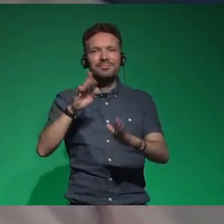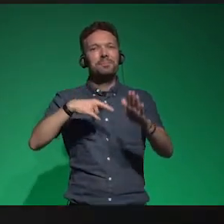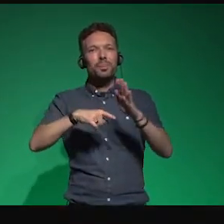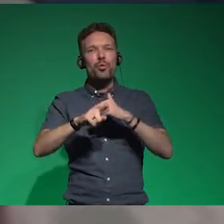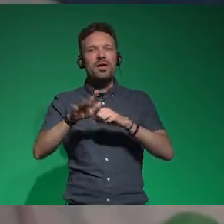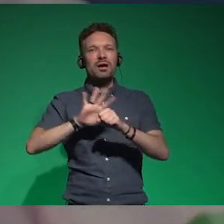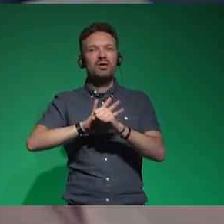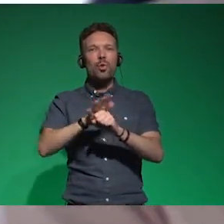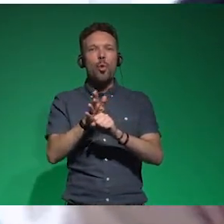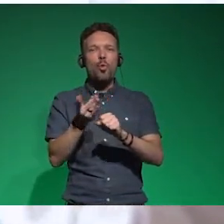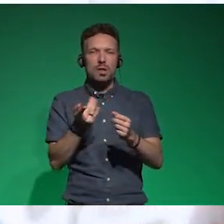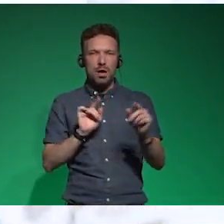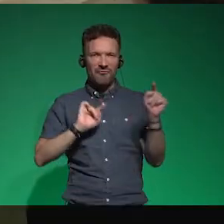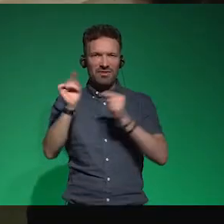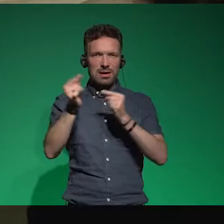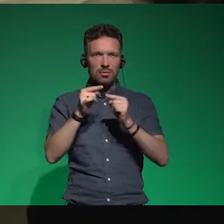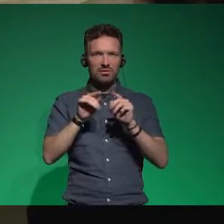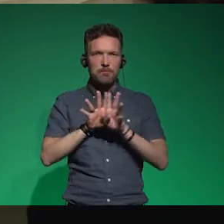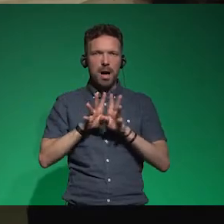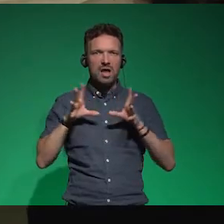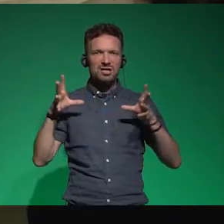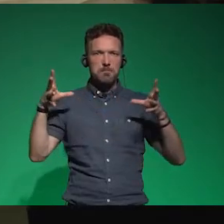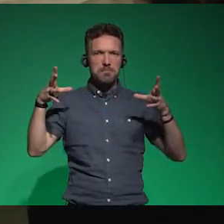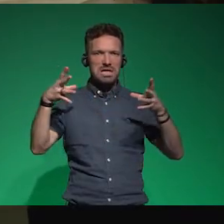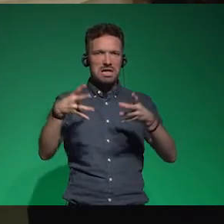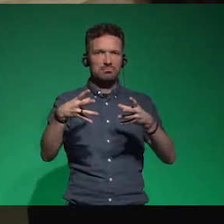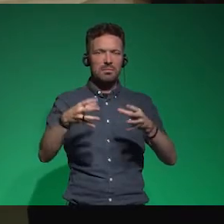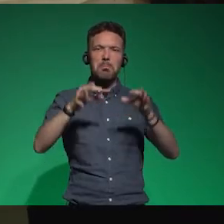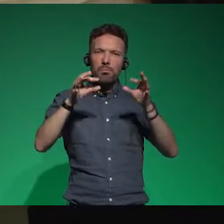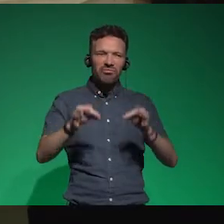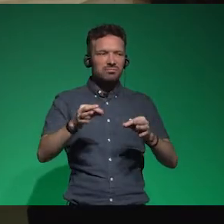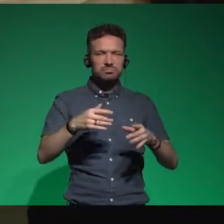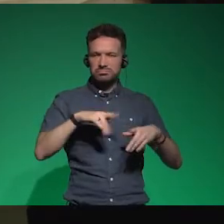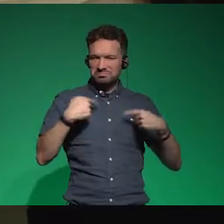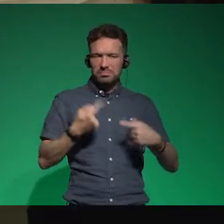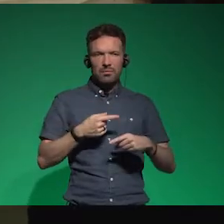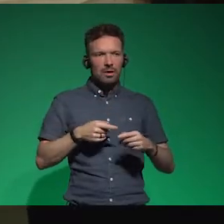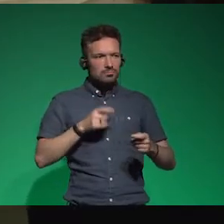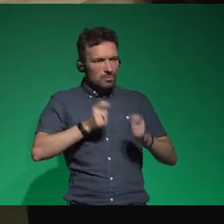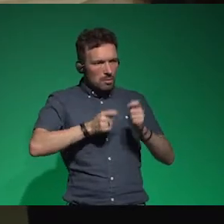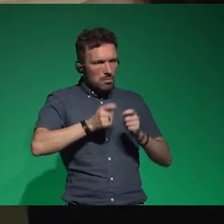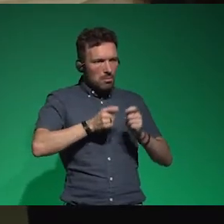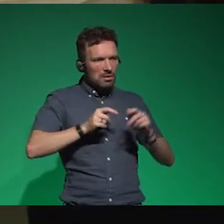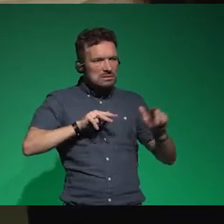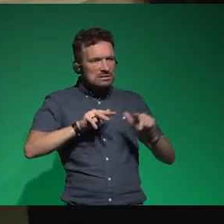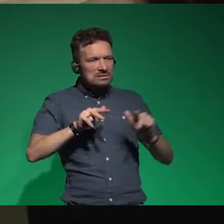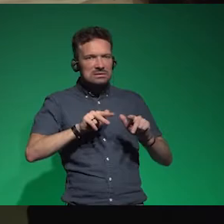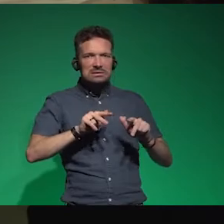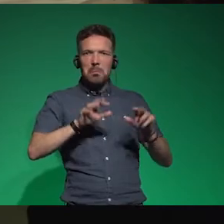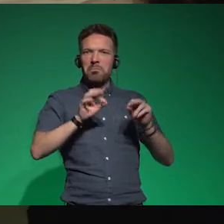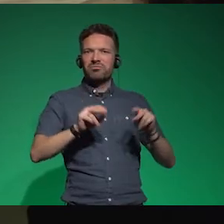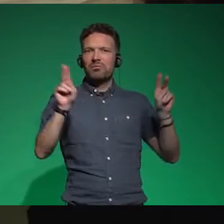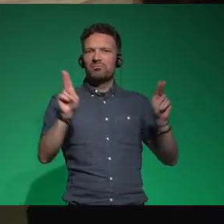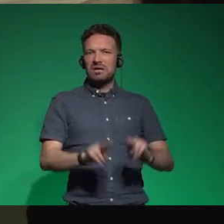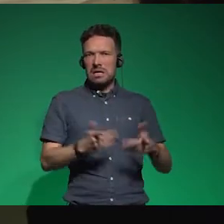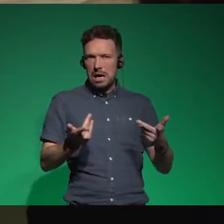No. thank you. Yeah. This is really interesting that throughout the archipelago Indonesia, there are some effort